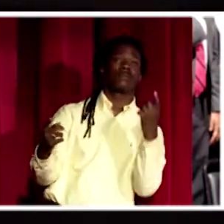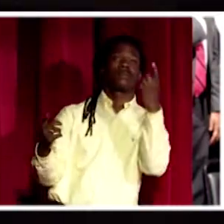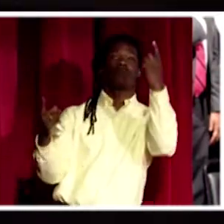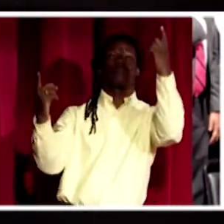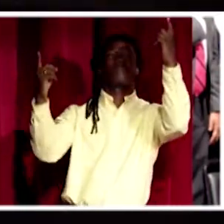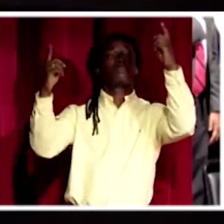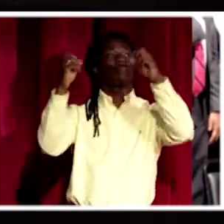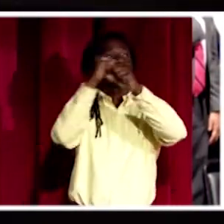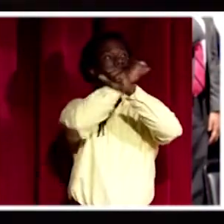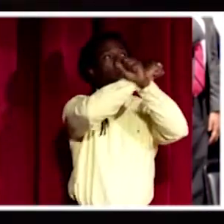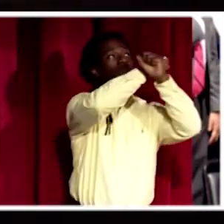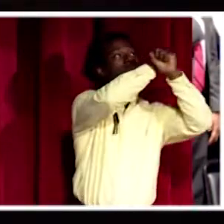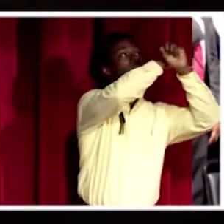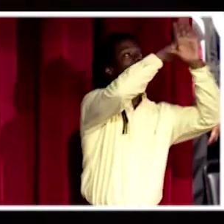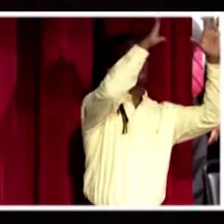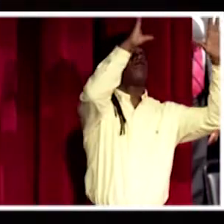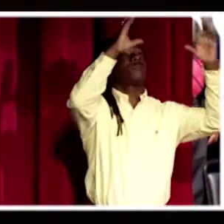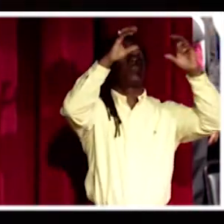rocket's red